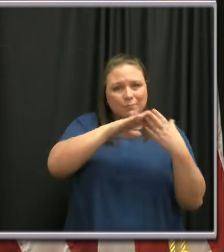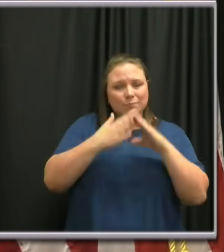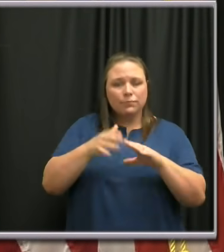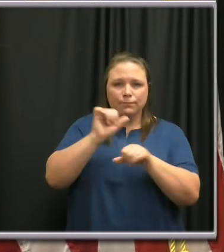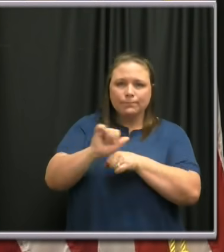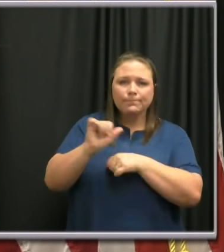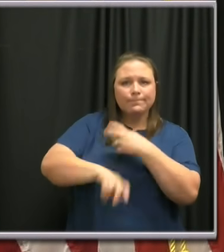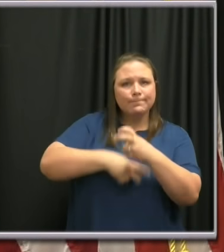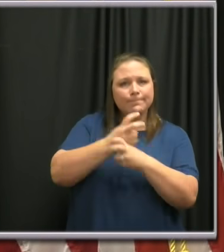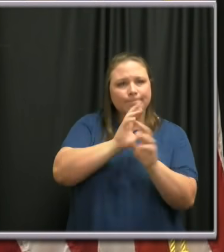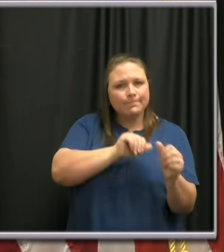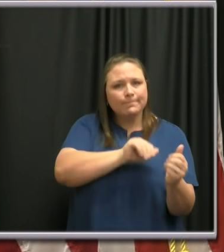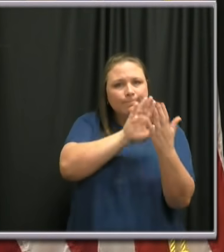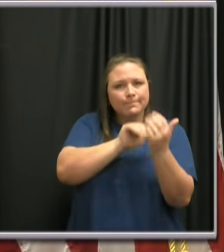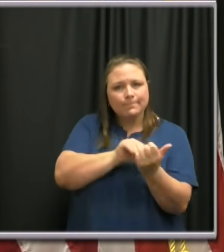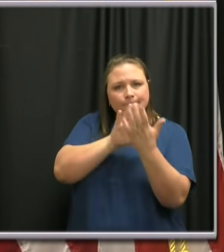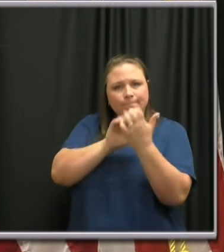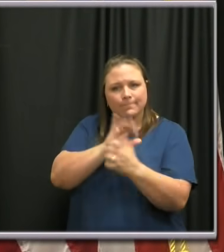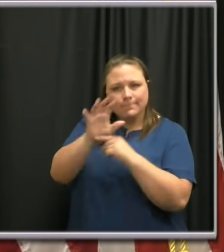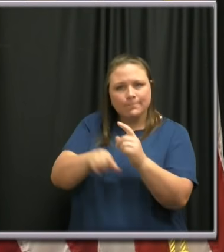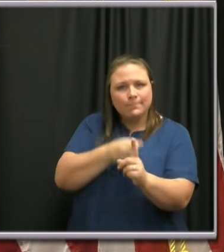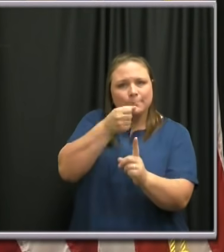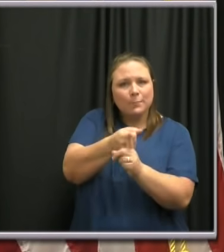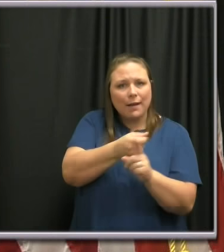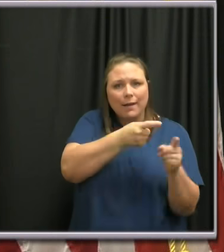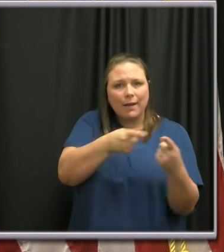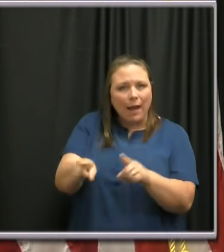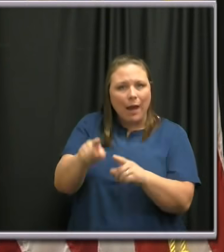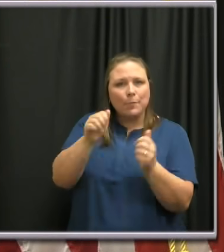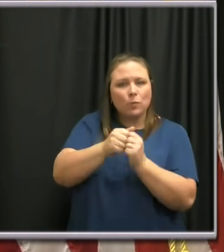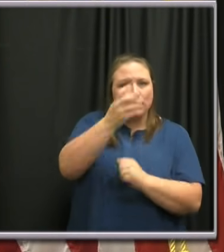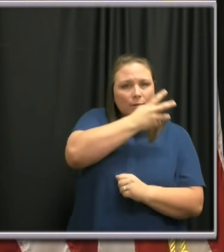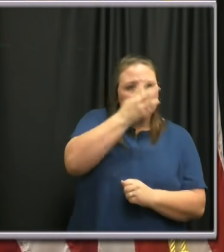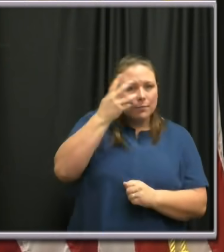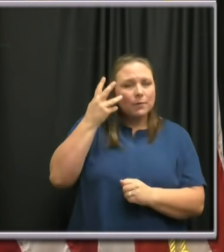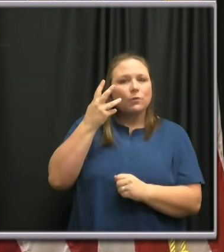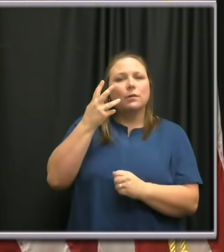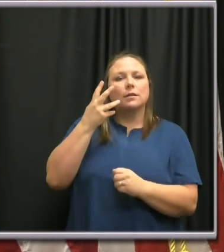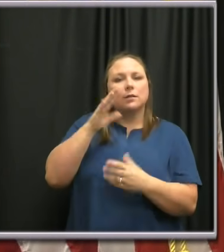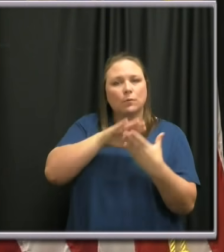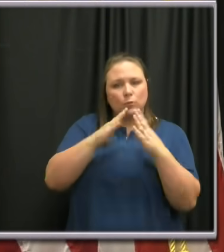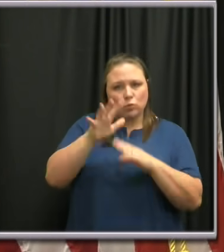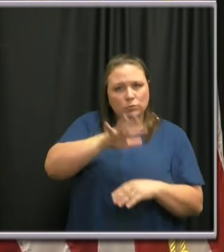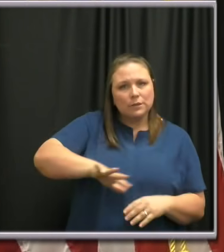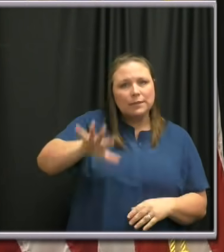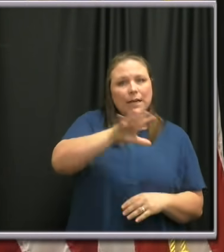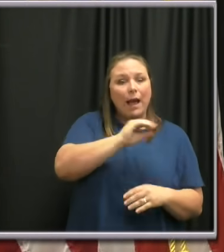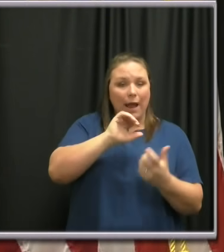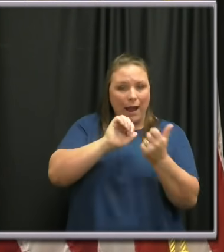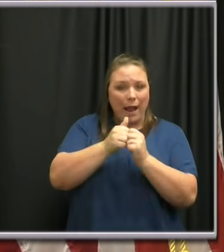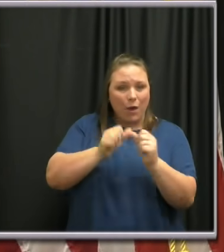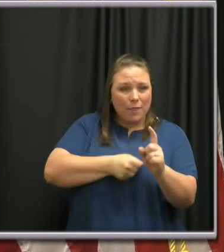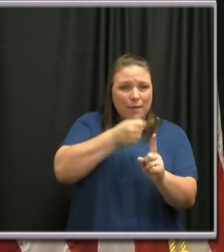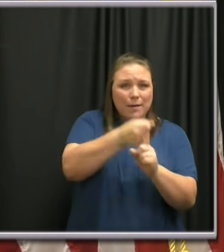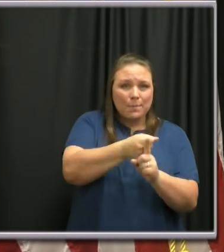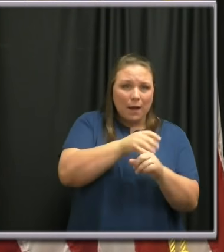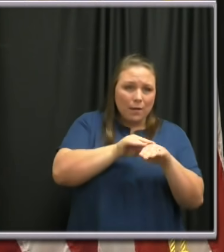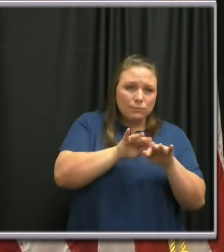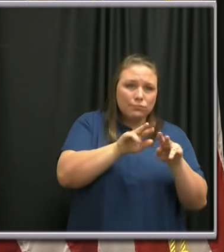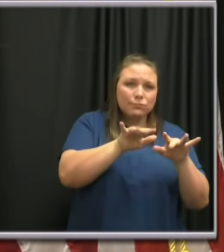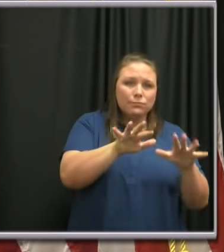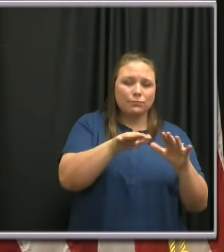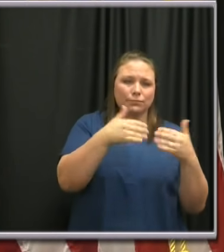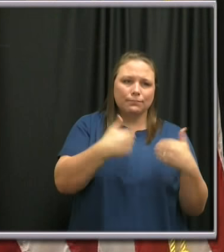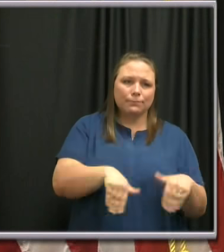been working to address the devastating impacts of the coronavirus on immigrant and refugee communities, and how the impacts of this virus